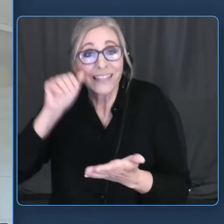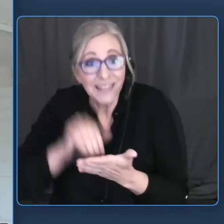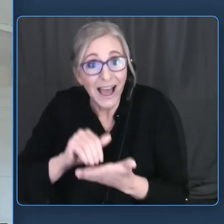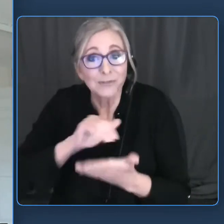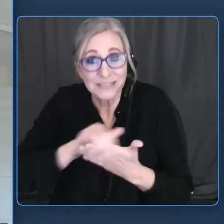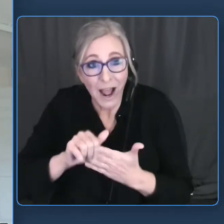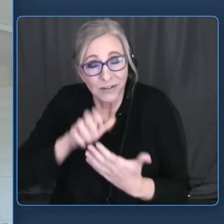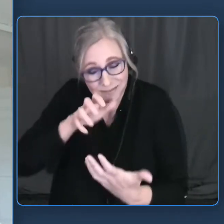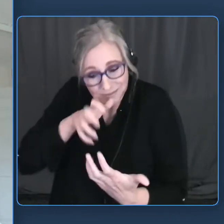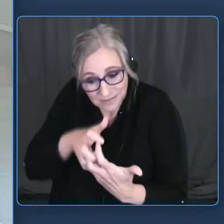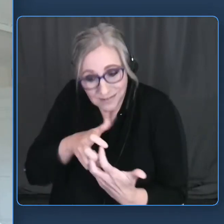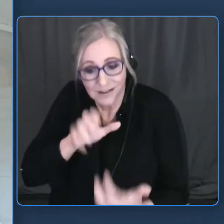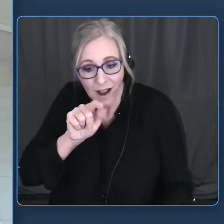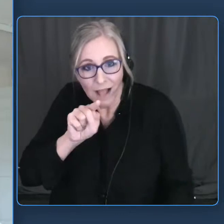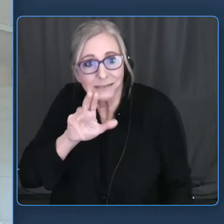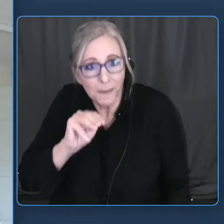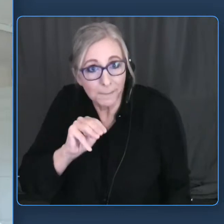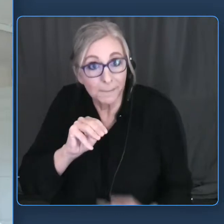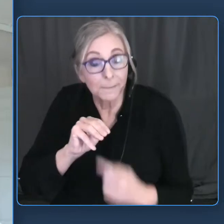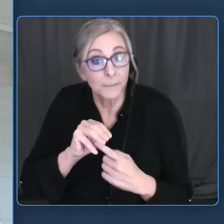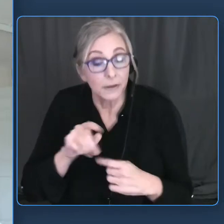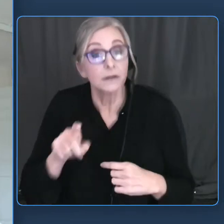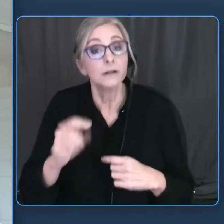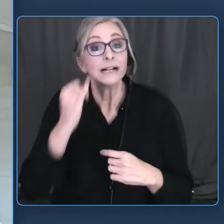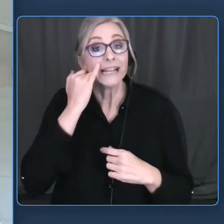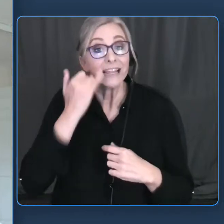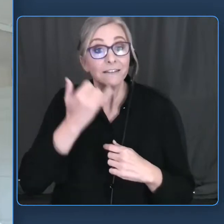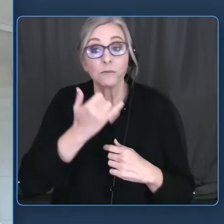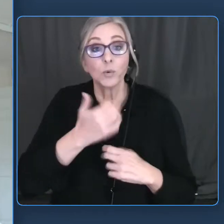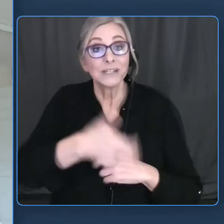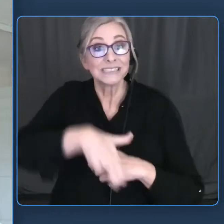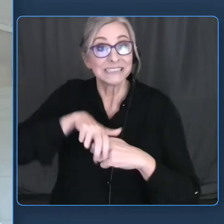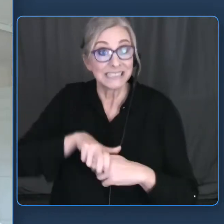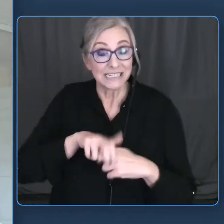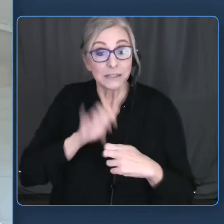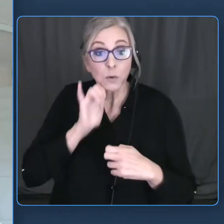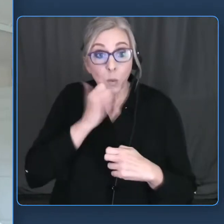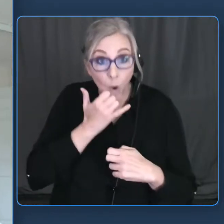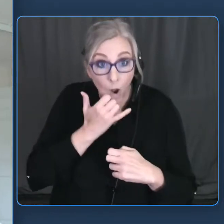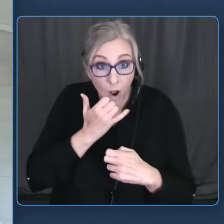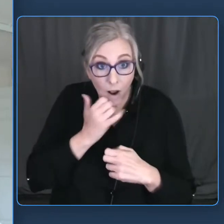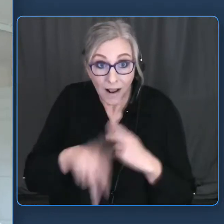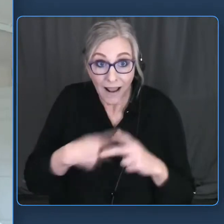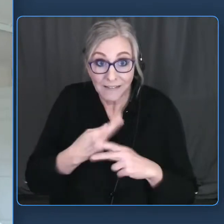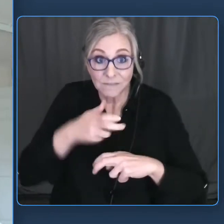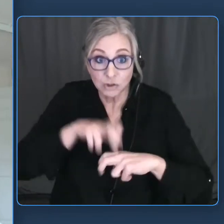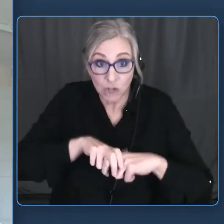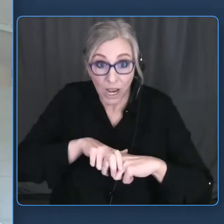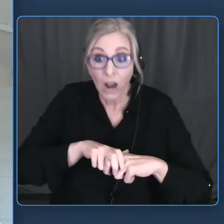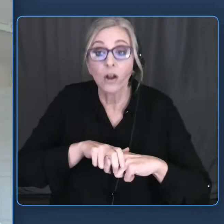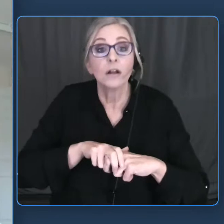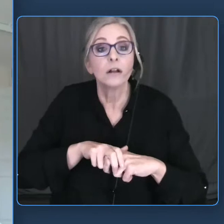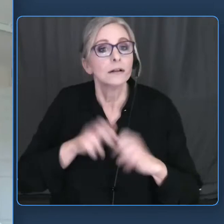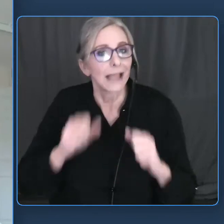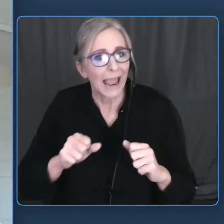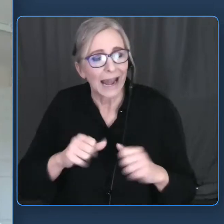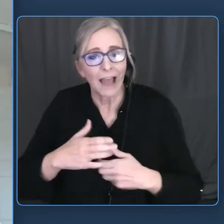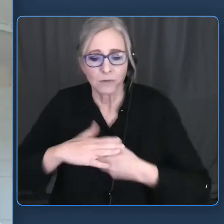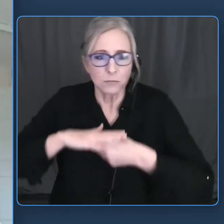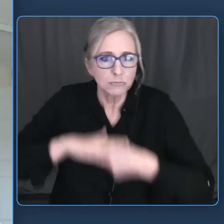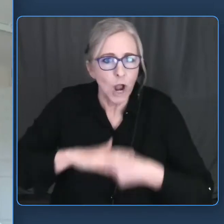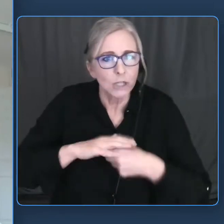$30,000. If we sit in the wrong kind of chair, we can develop